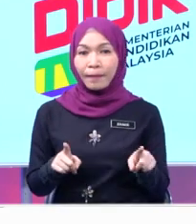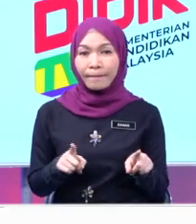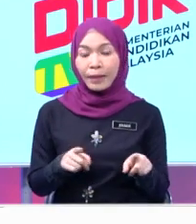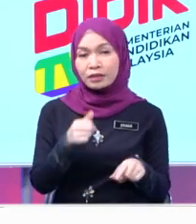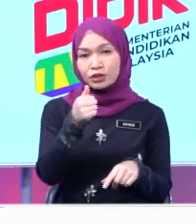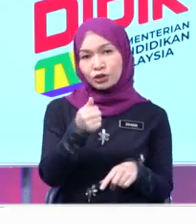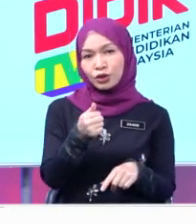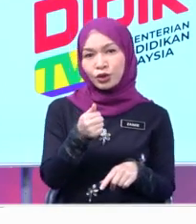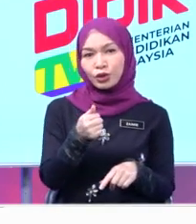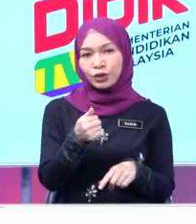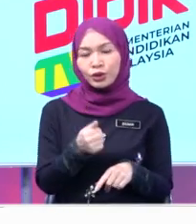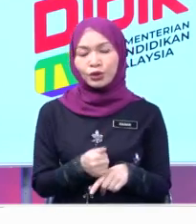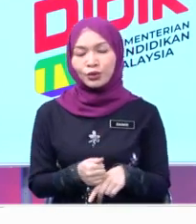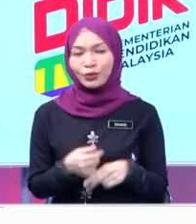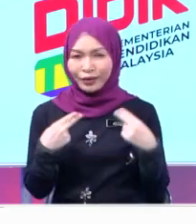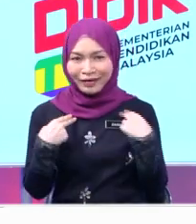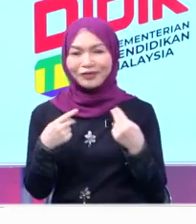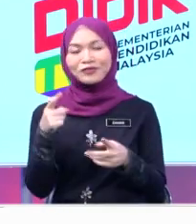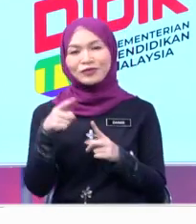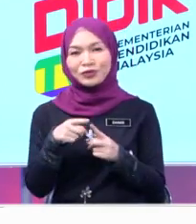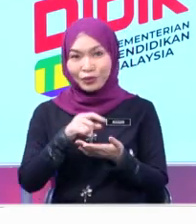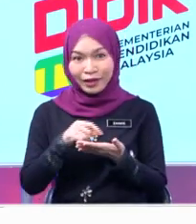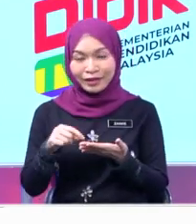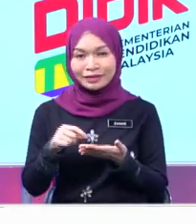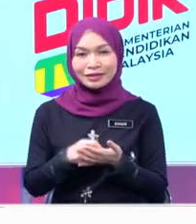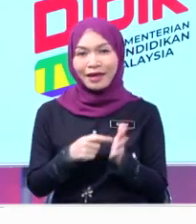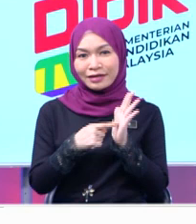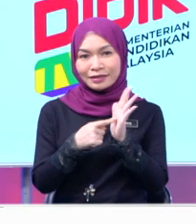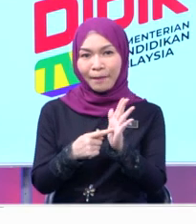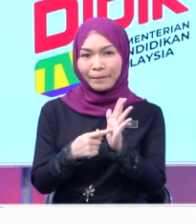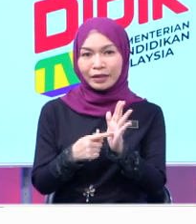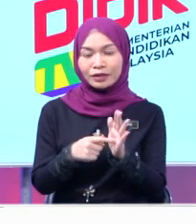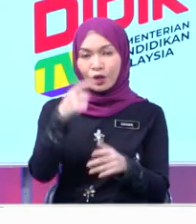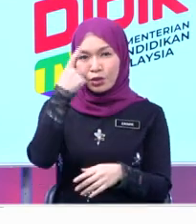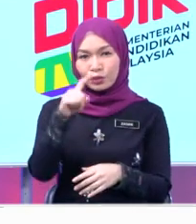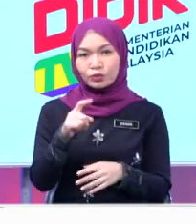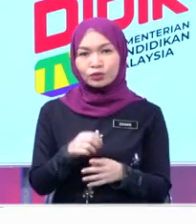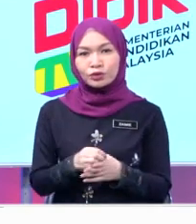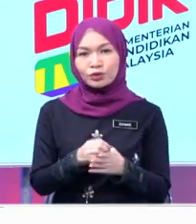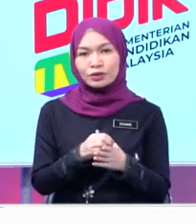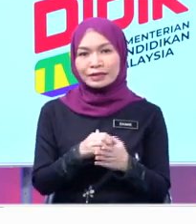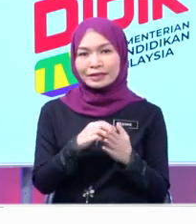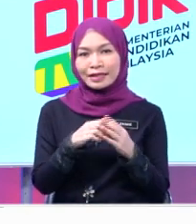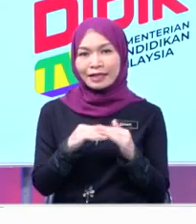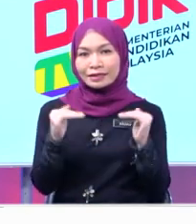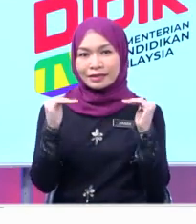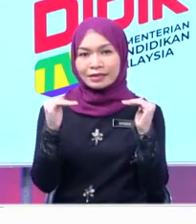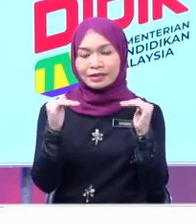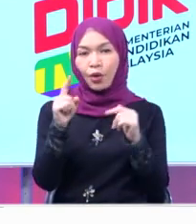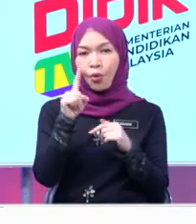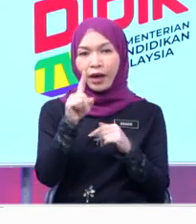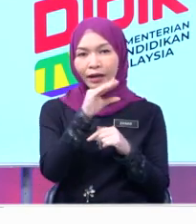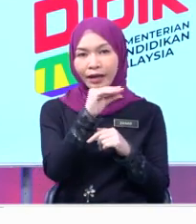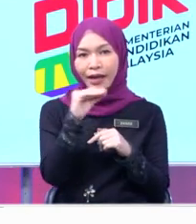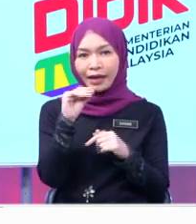Only examples for sentence 1 and 2. That's in the textbook, Chris. Okay. But the possible